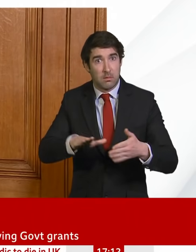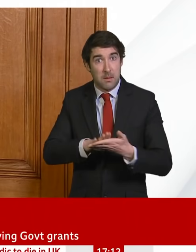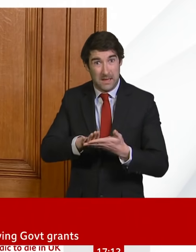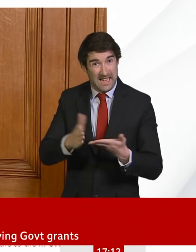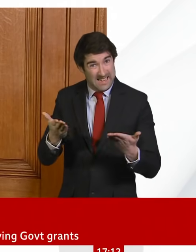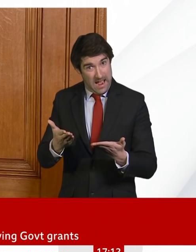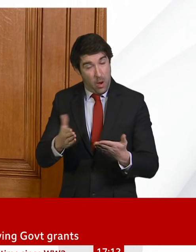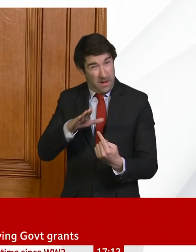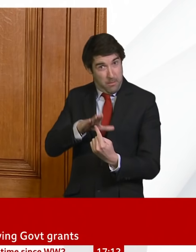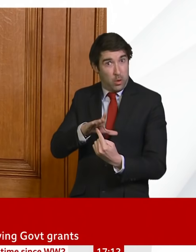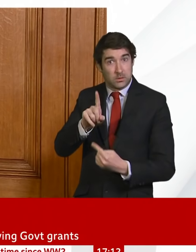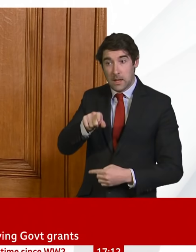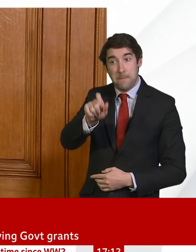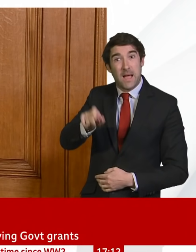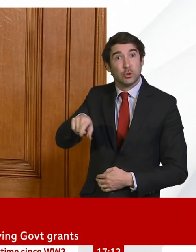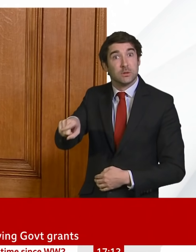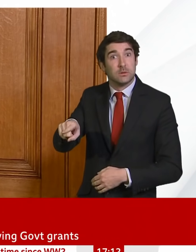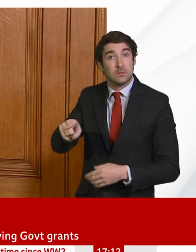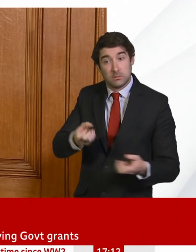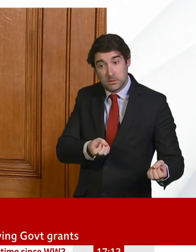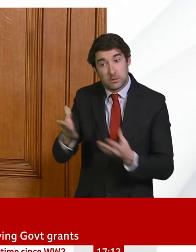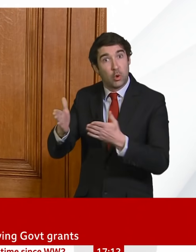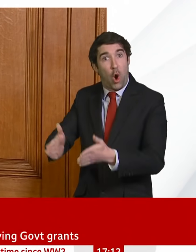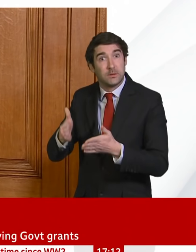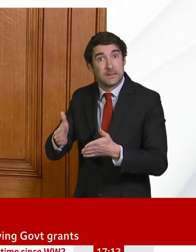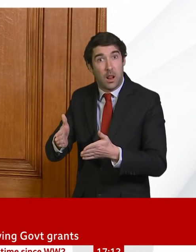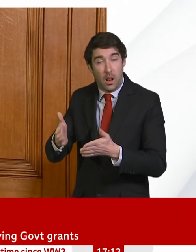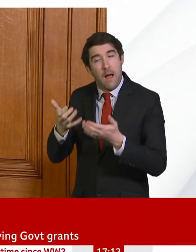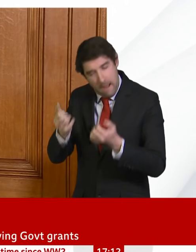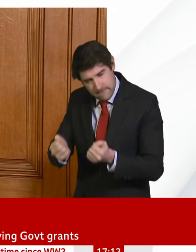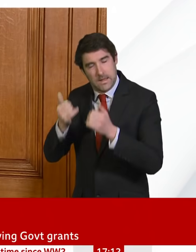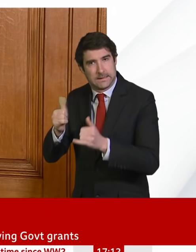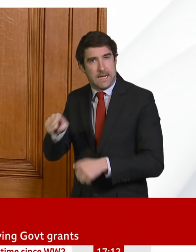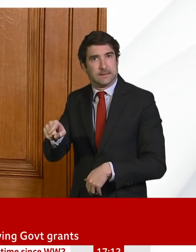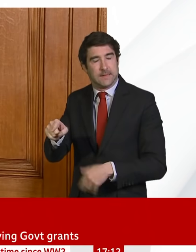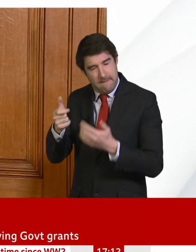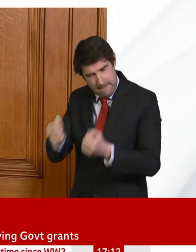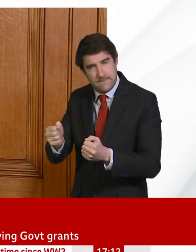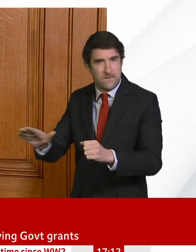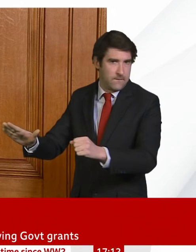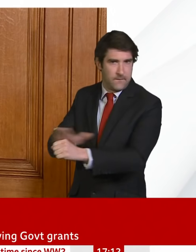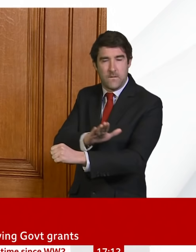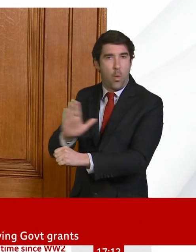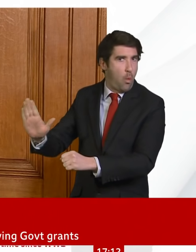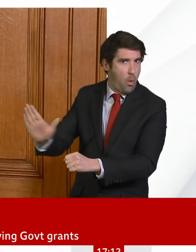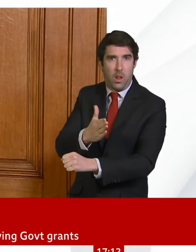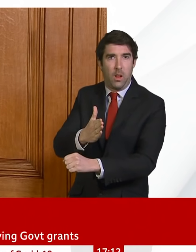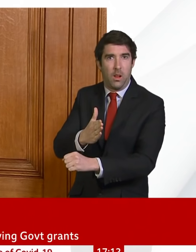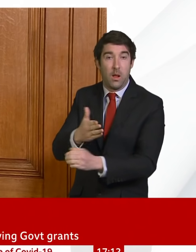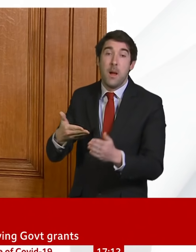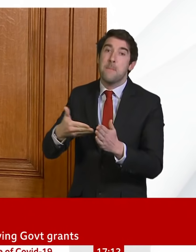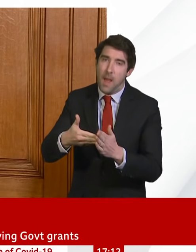the tests they need, but there is also some spare capacity in that for testing the most urgent healthcare